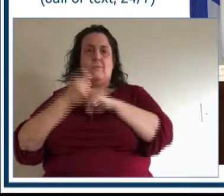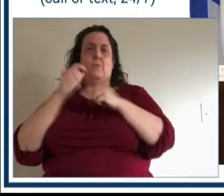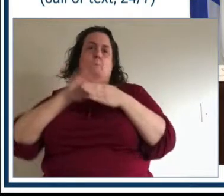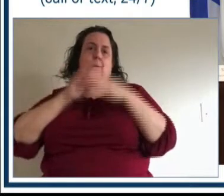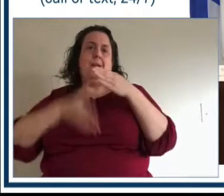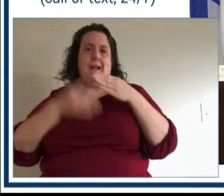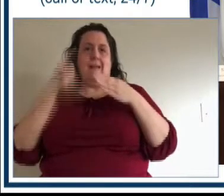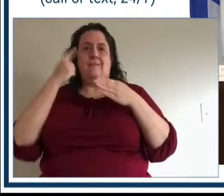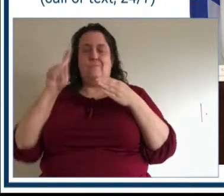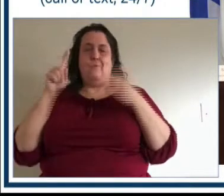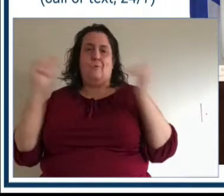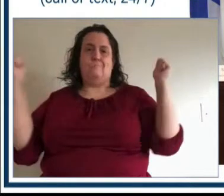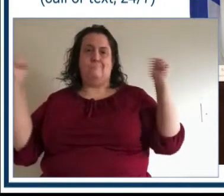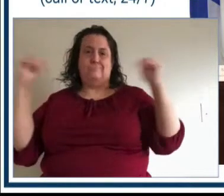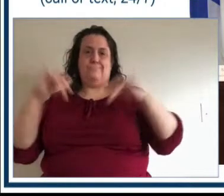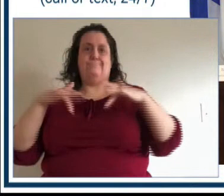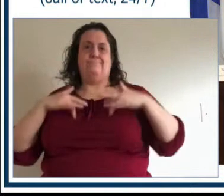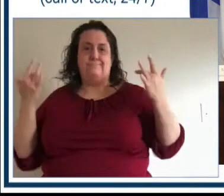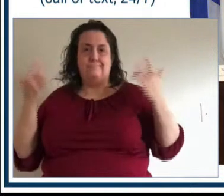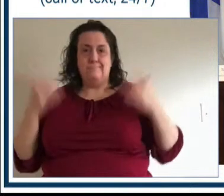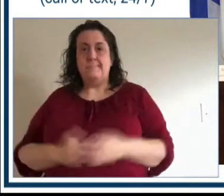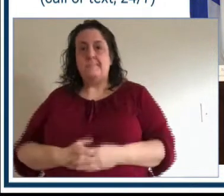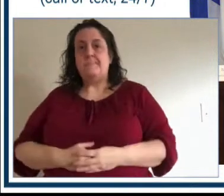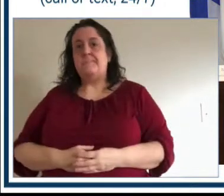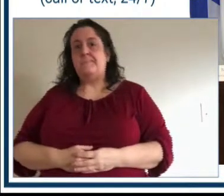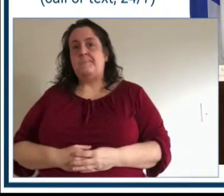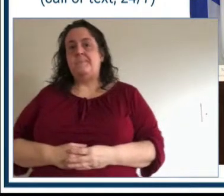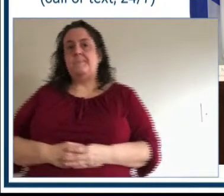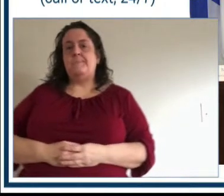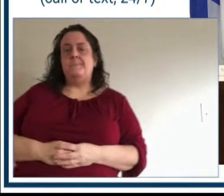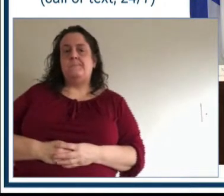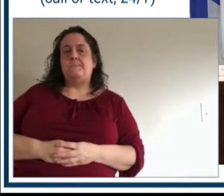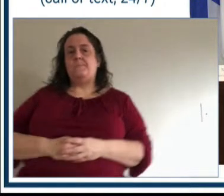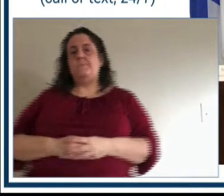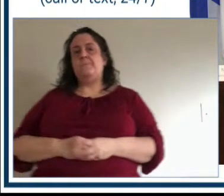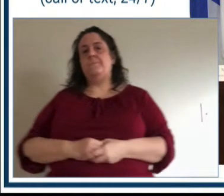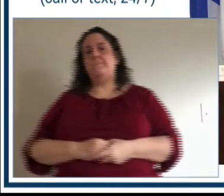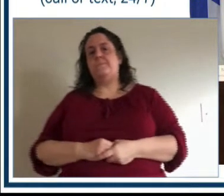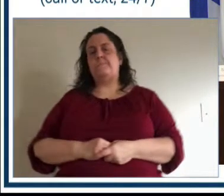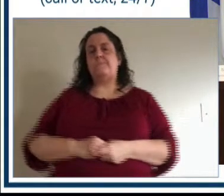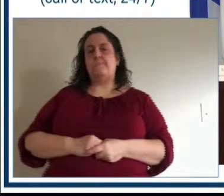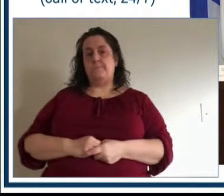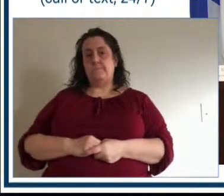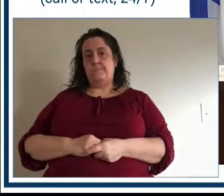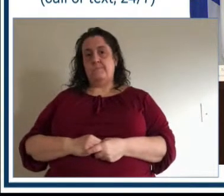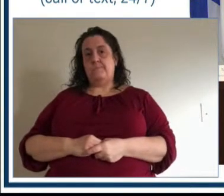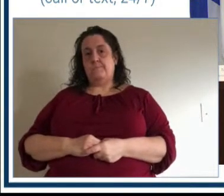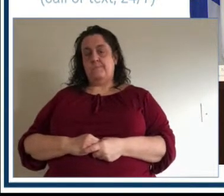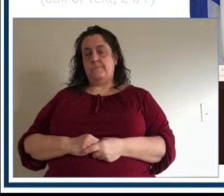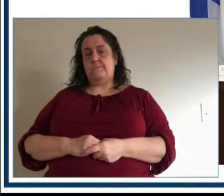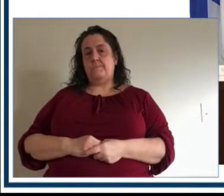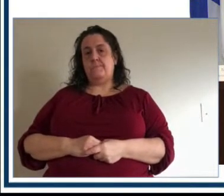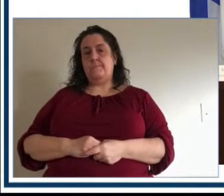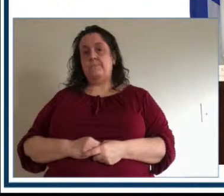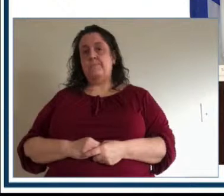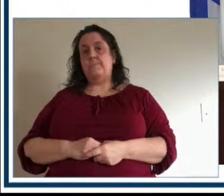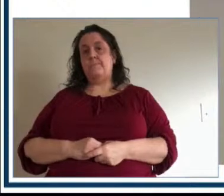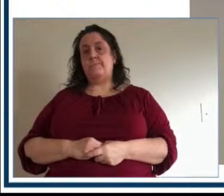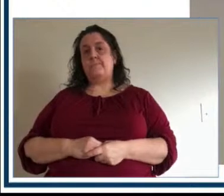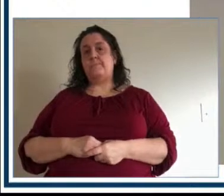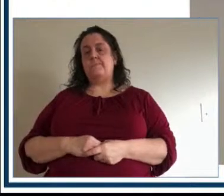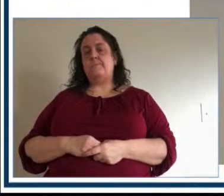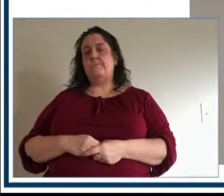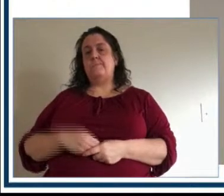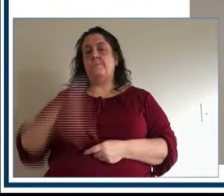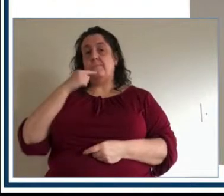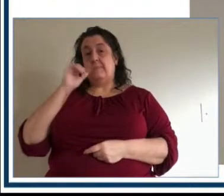prevalent variant in the St. FX outbreak. That's the reason it was so widespread. So what we know, we've had 40 isolates so